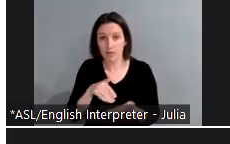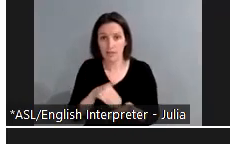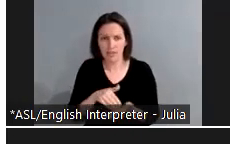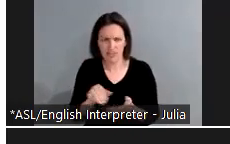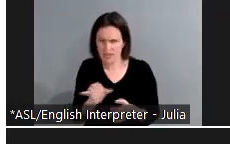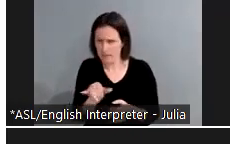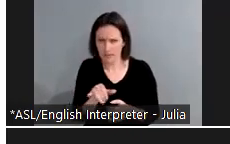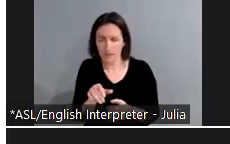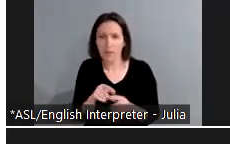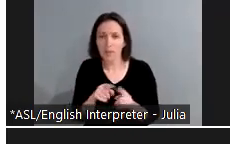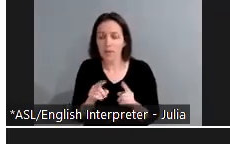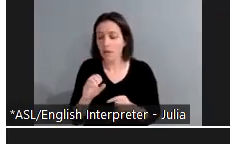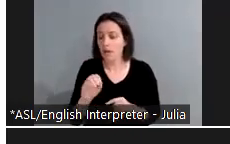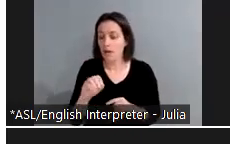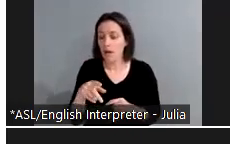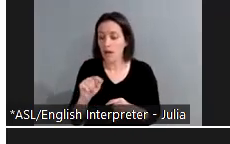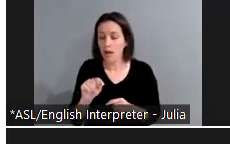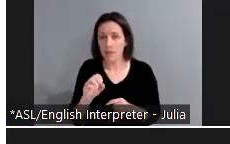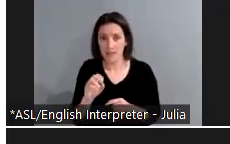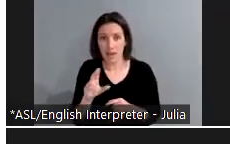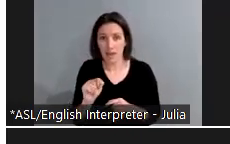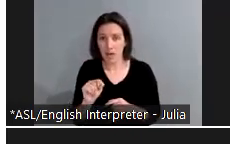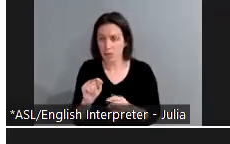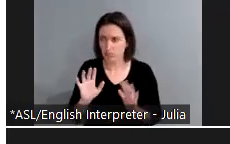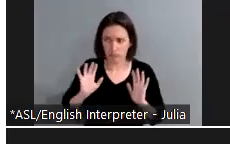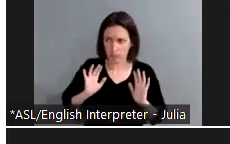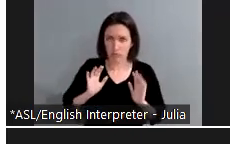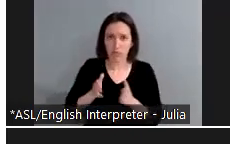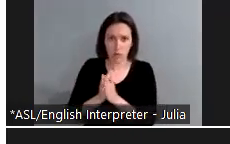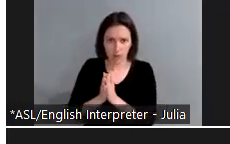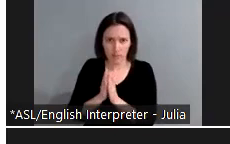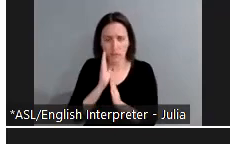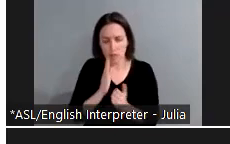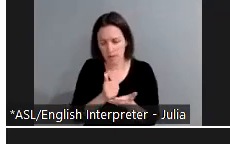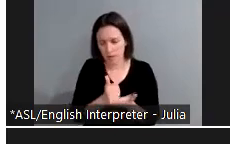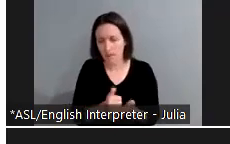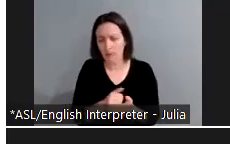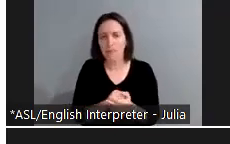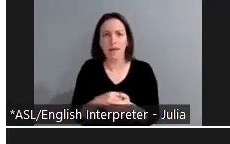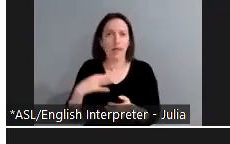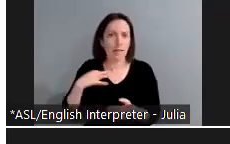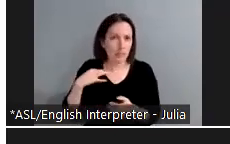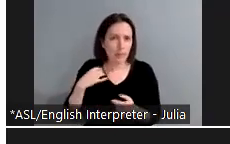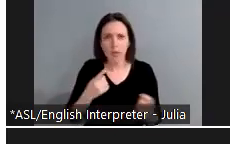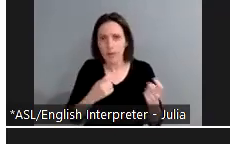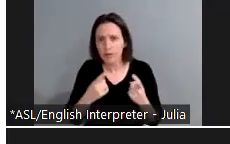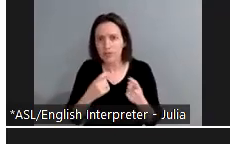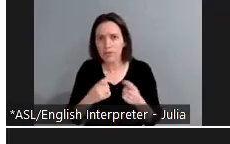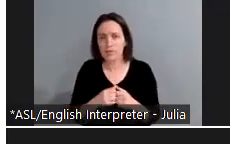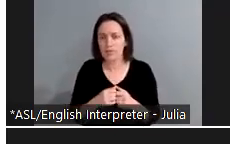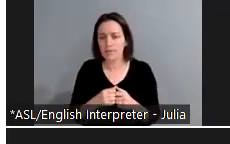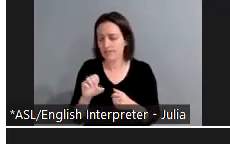accepting opt-out requests, eligibility related questions, escalations, and